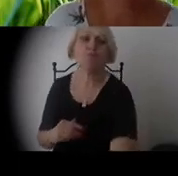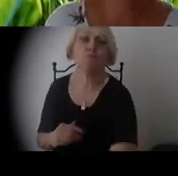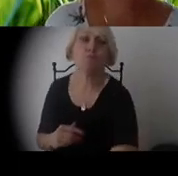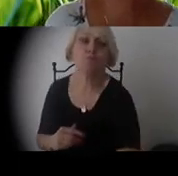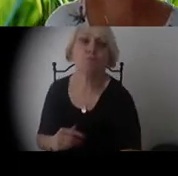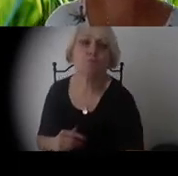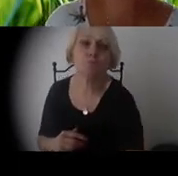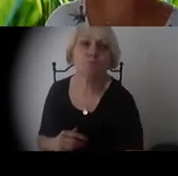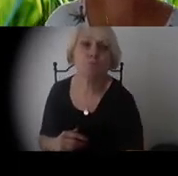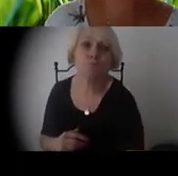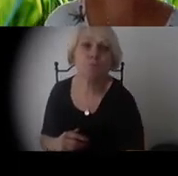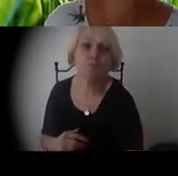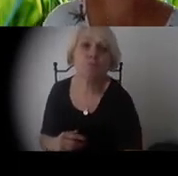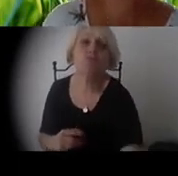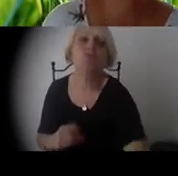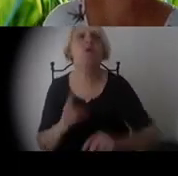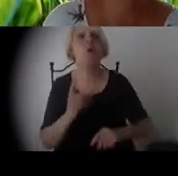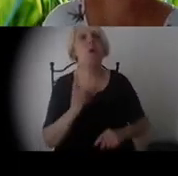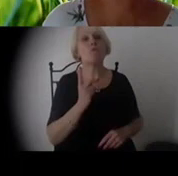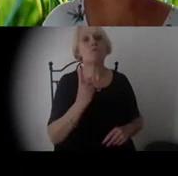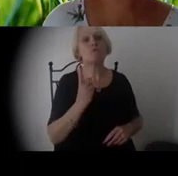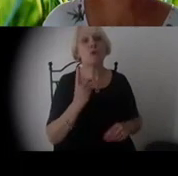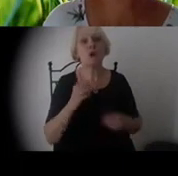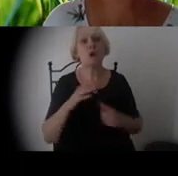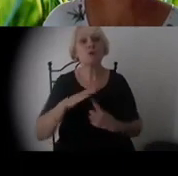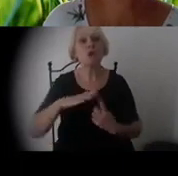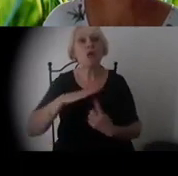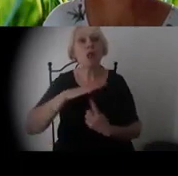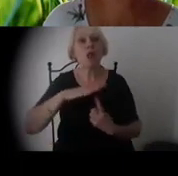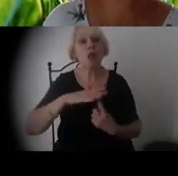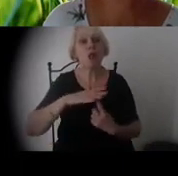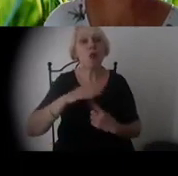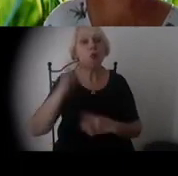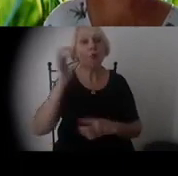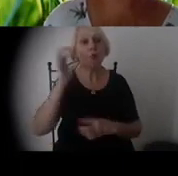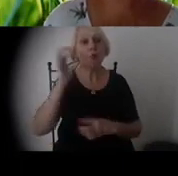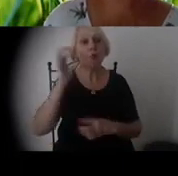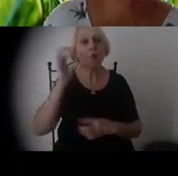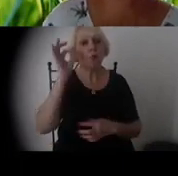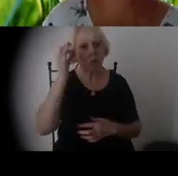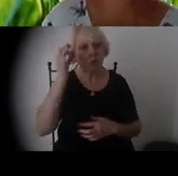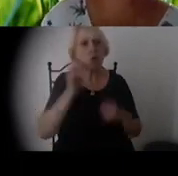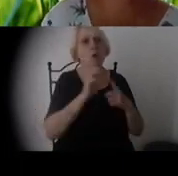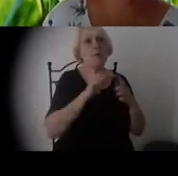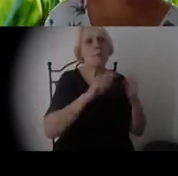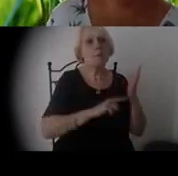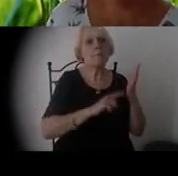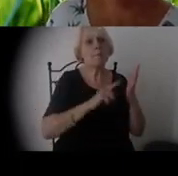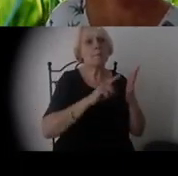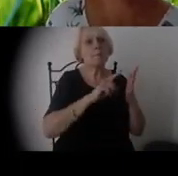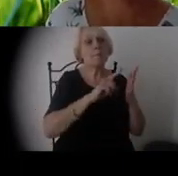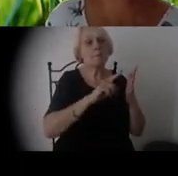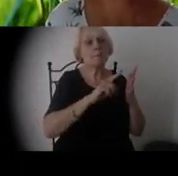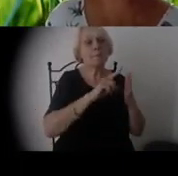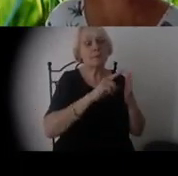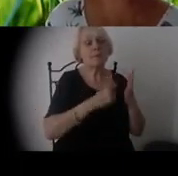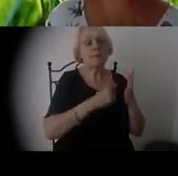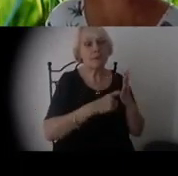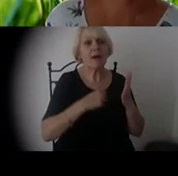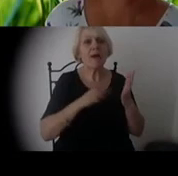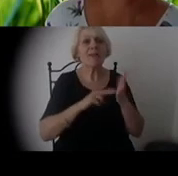think, to the local authority, to Peter and then Nathan to introduce themselves, and then I'm just going to do a quick